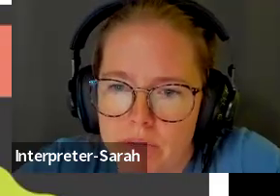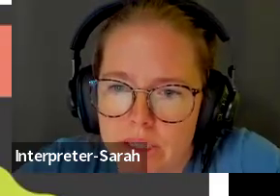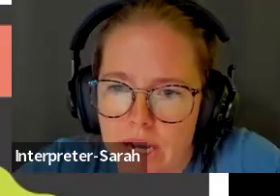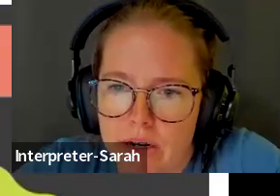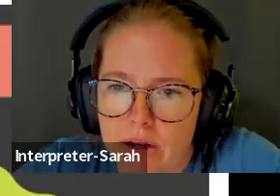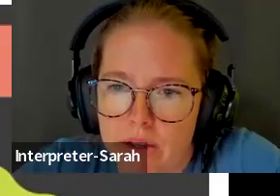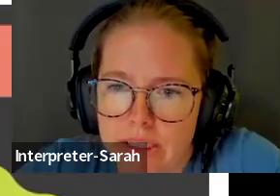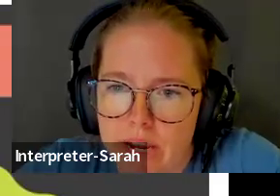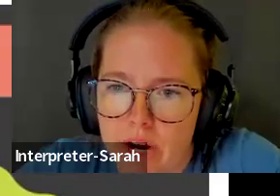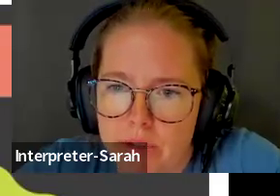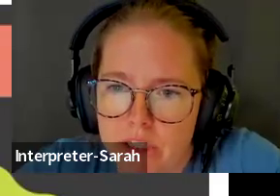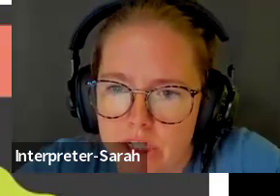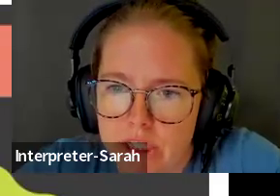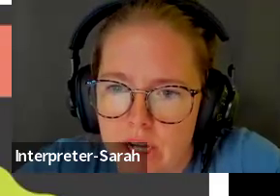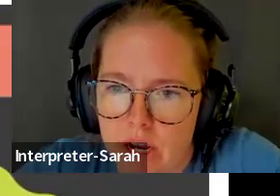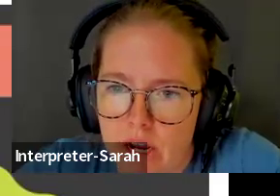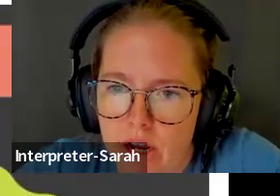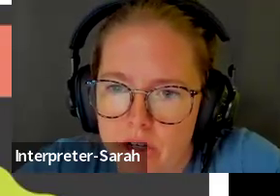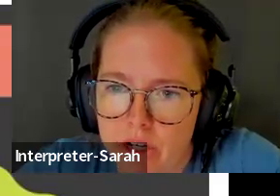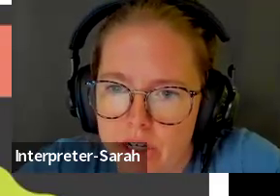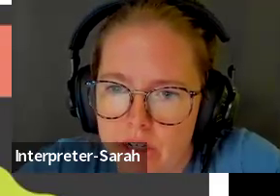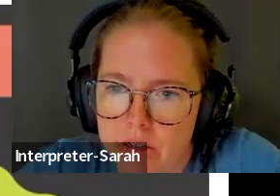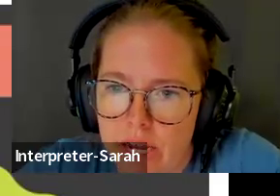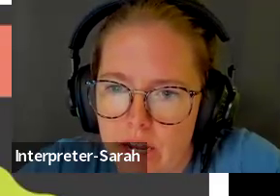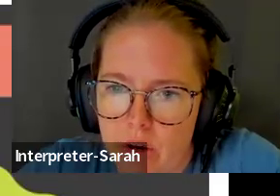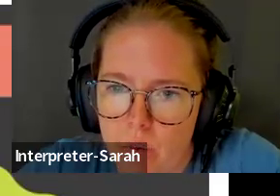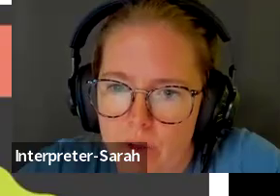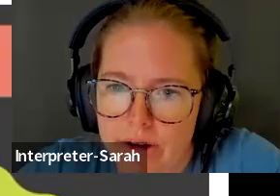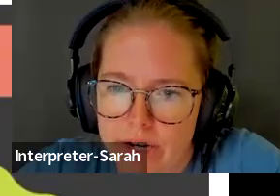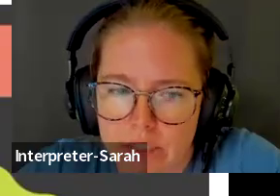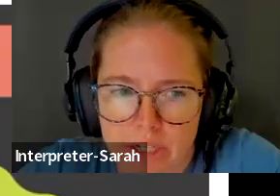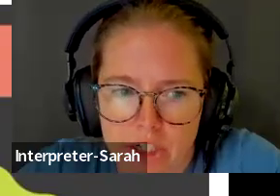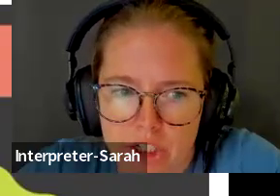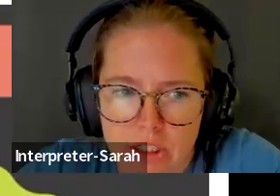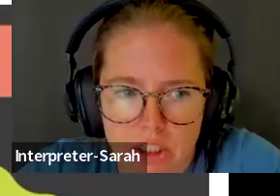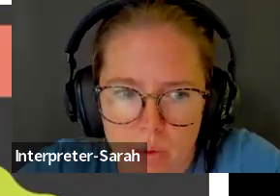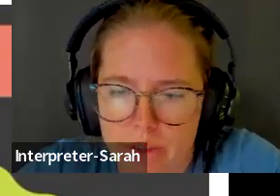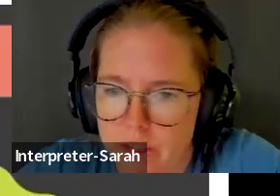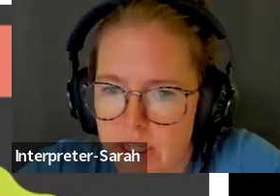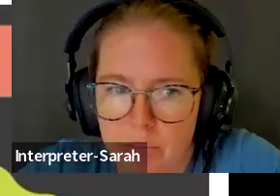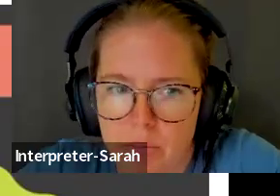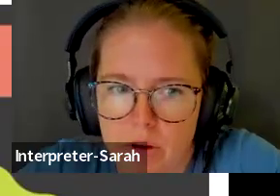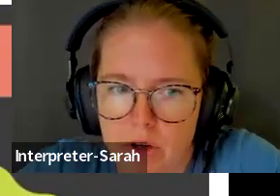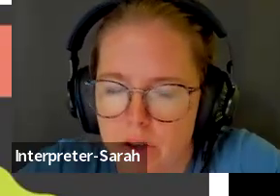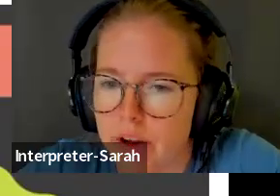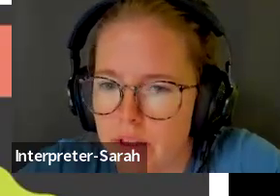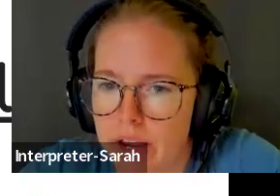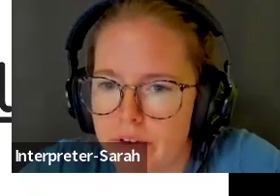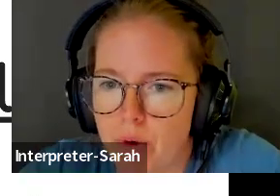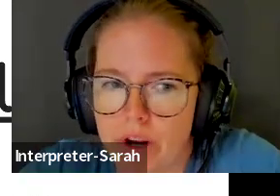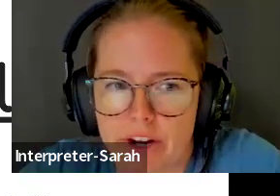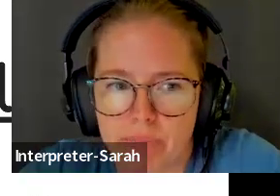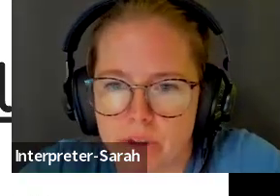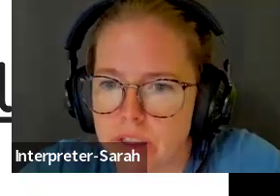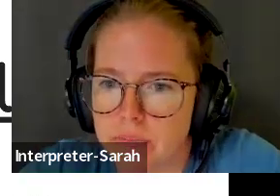So this diagram is just a good well-rounded explanation as to what the team could look